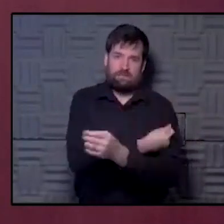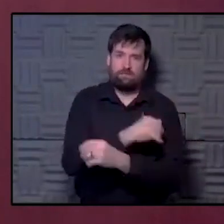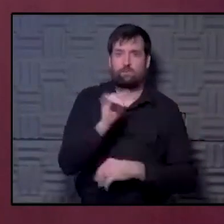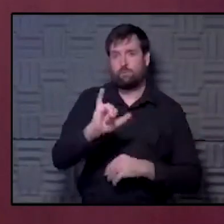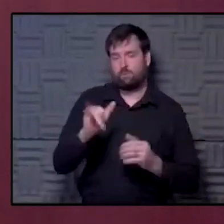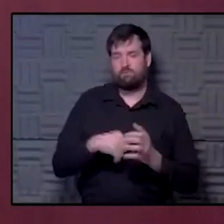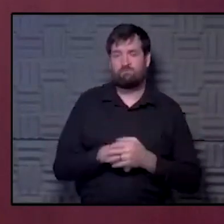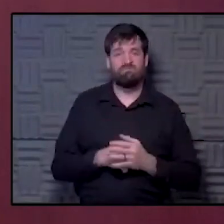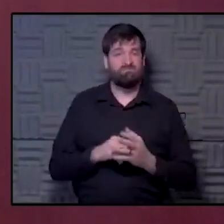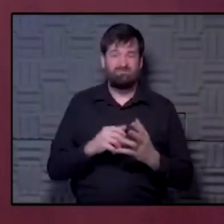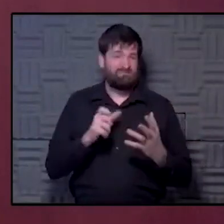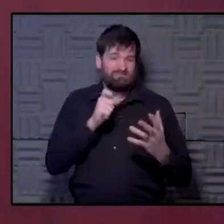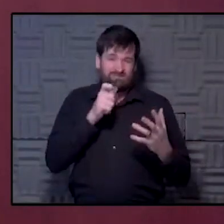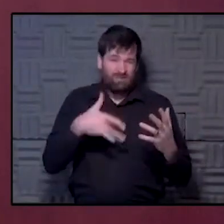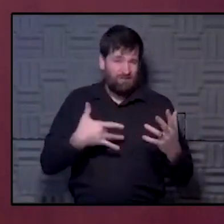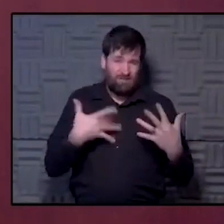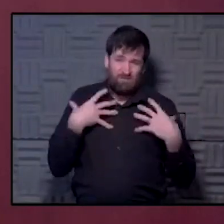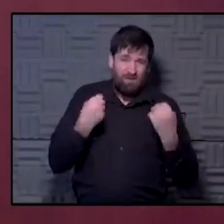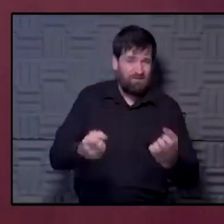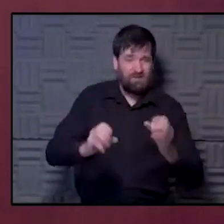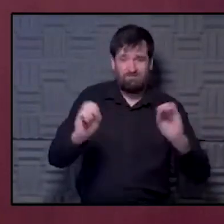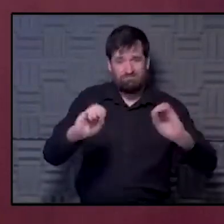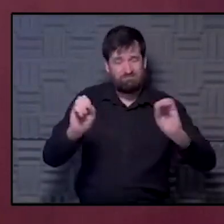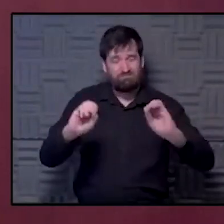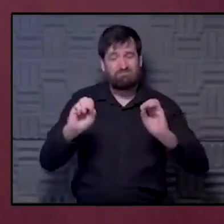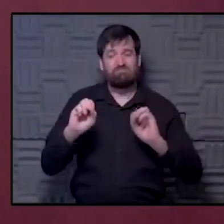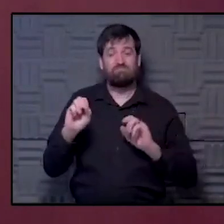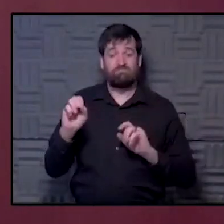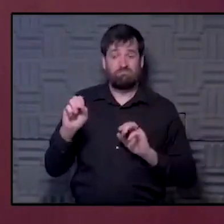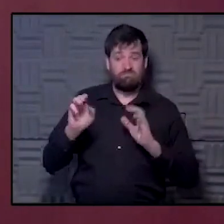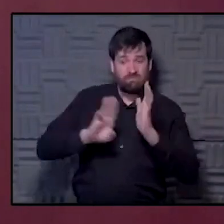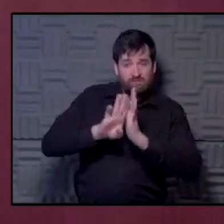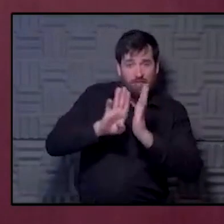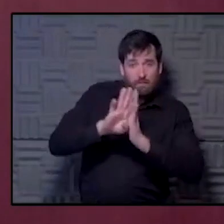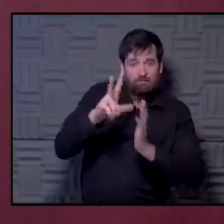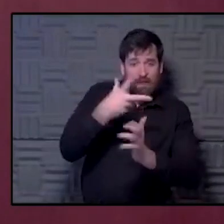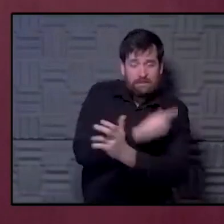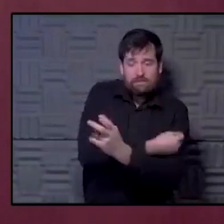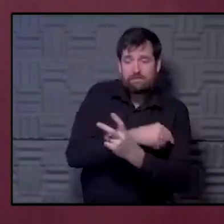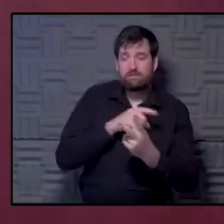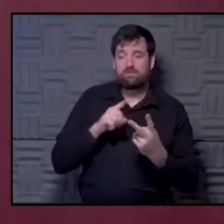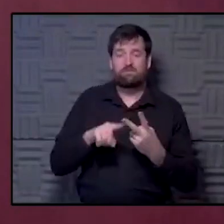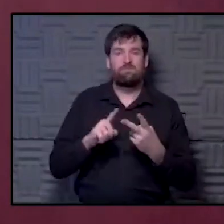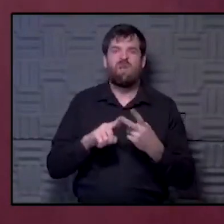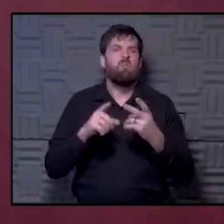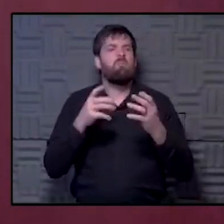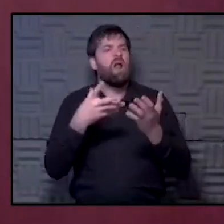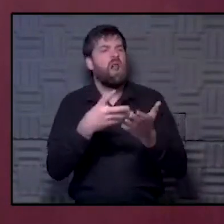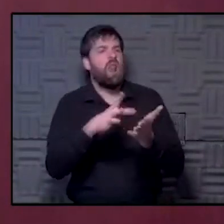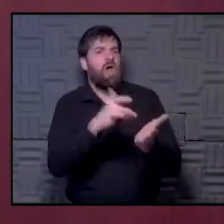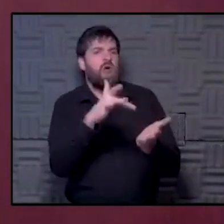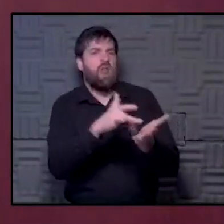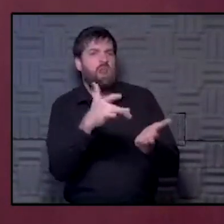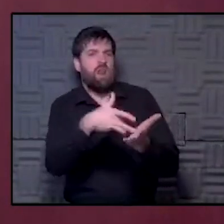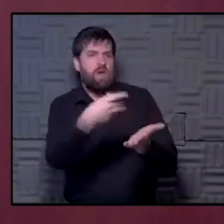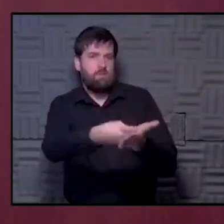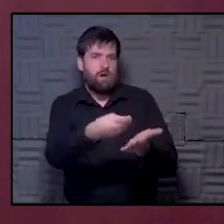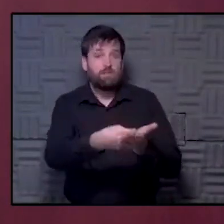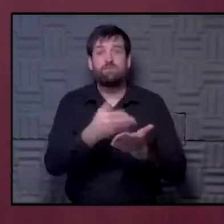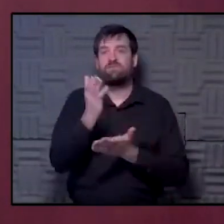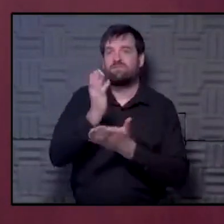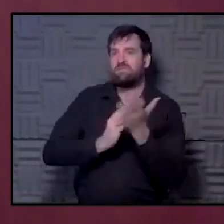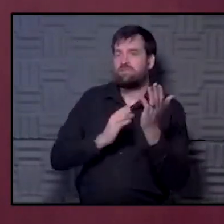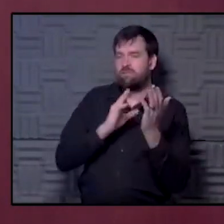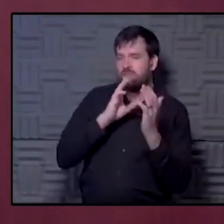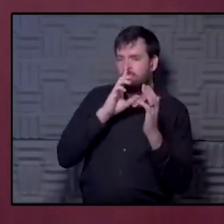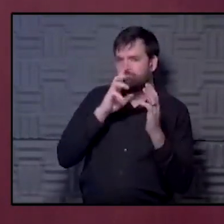feel confident that what those who are developing the vaccine, they're going to say, well, they're making money off of it. There was some